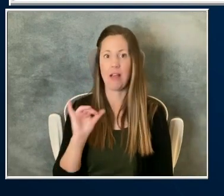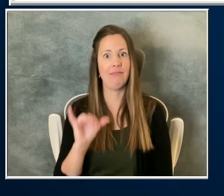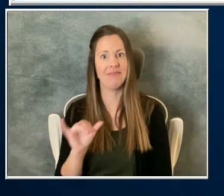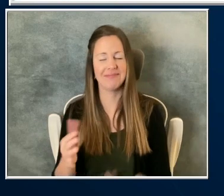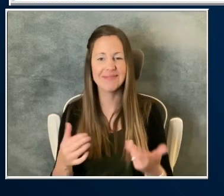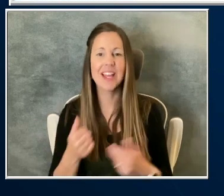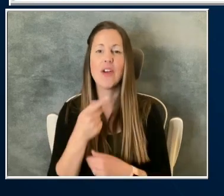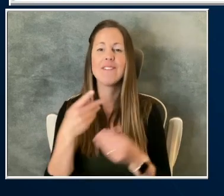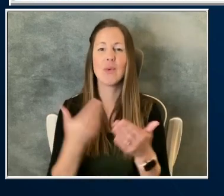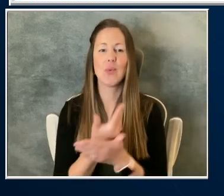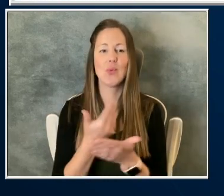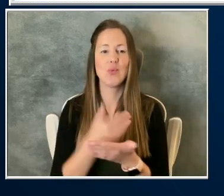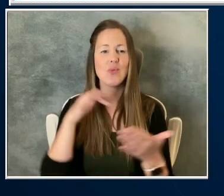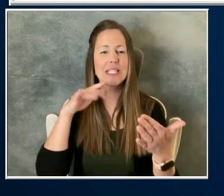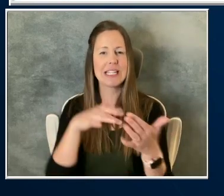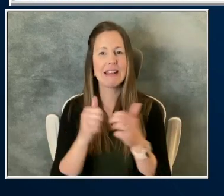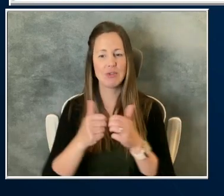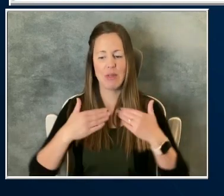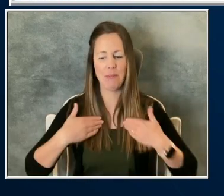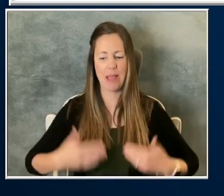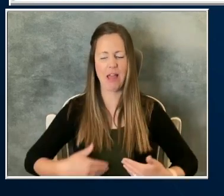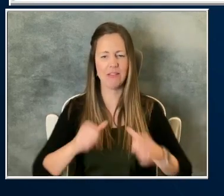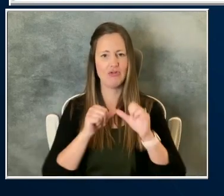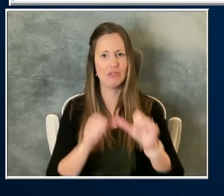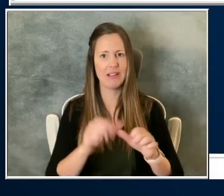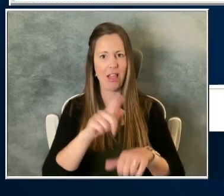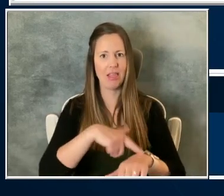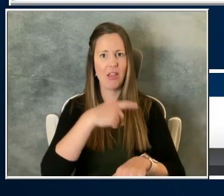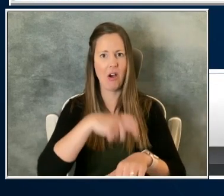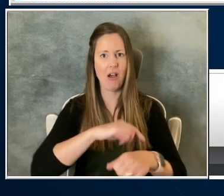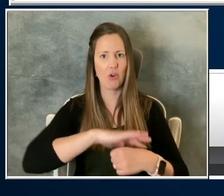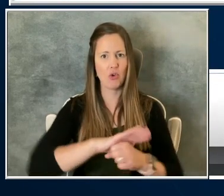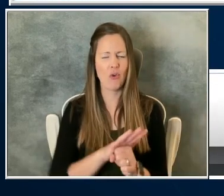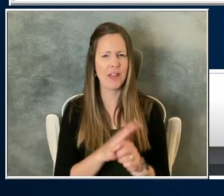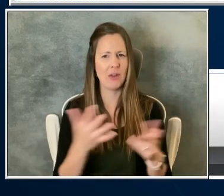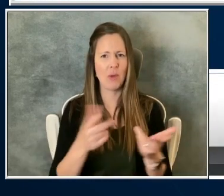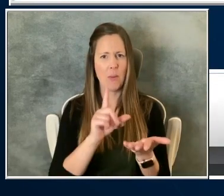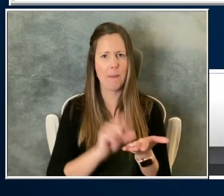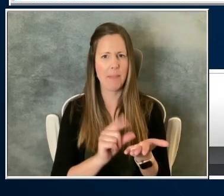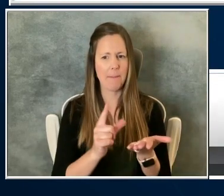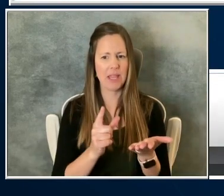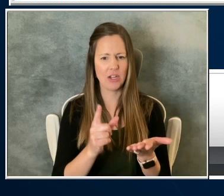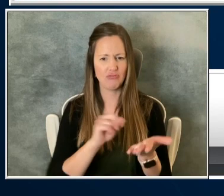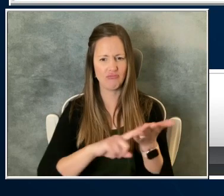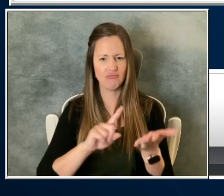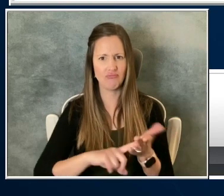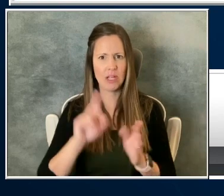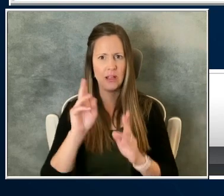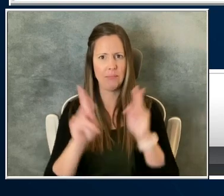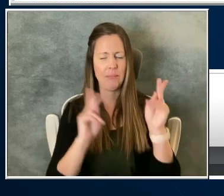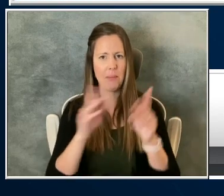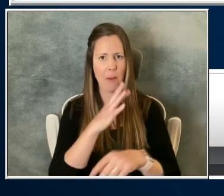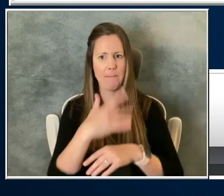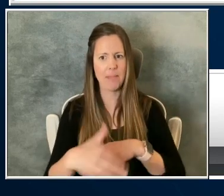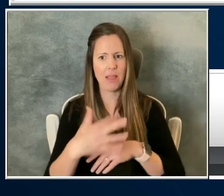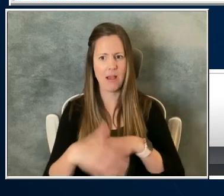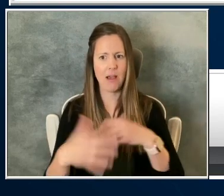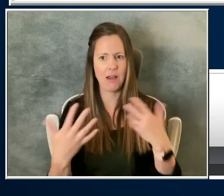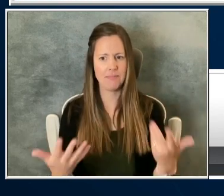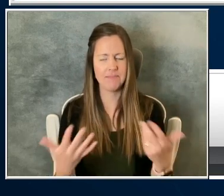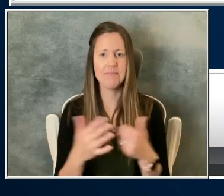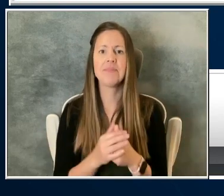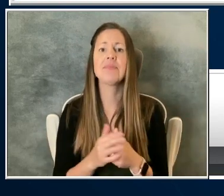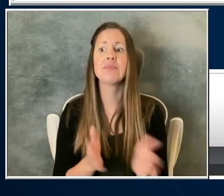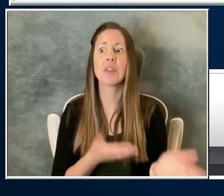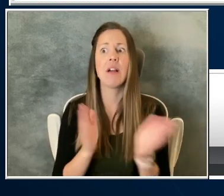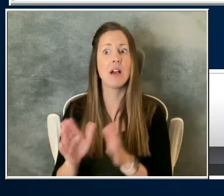biology behind long COVID. One was published in the journal Nature looking at the patient's blood. Yeah. And another was published